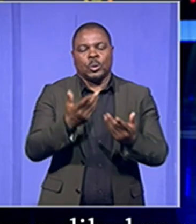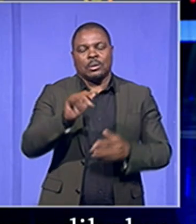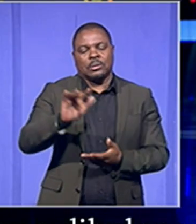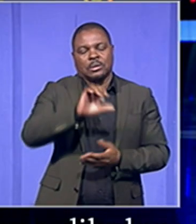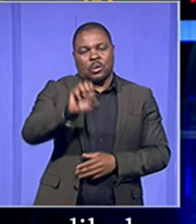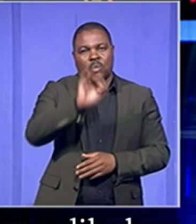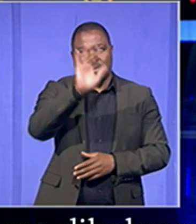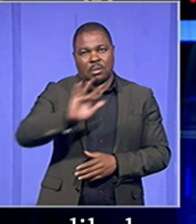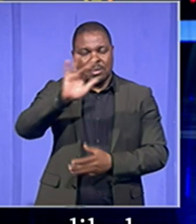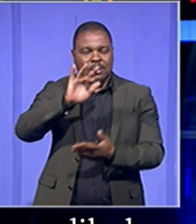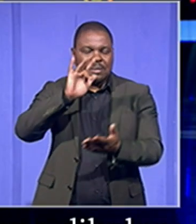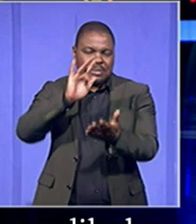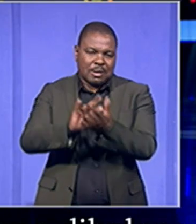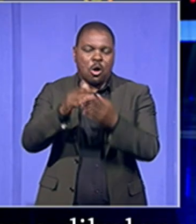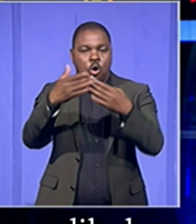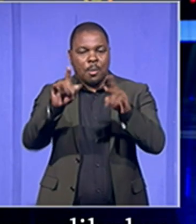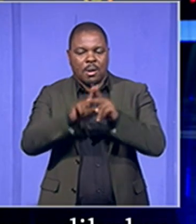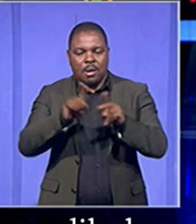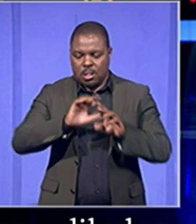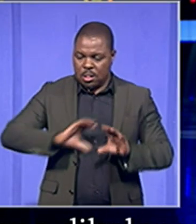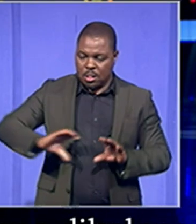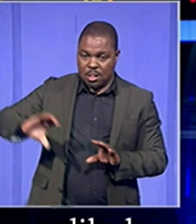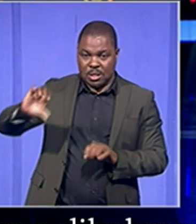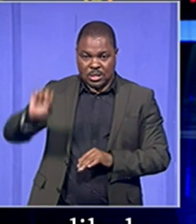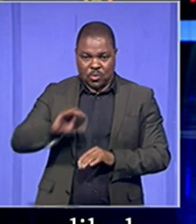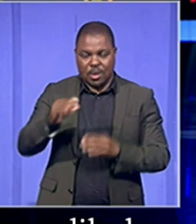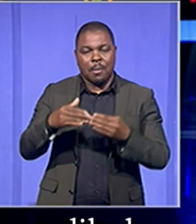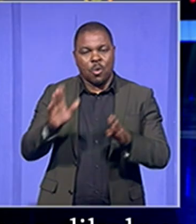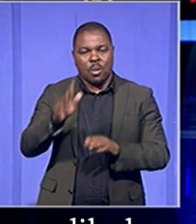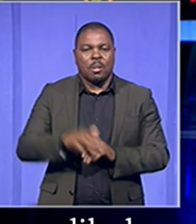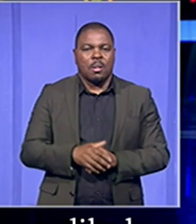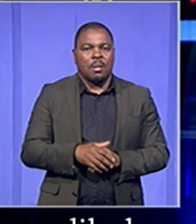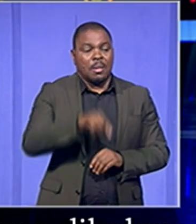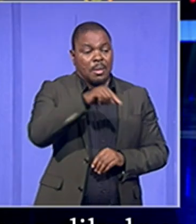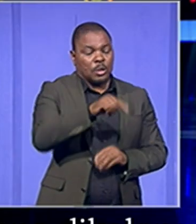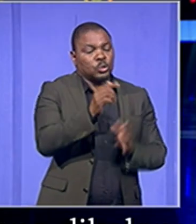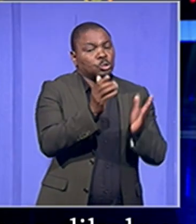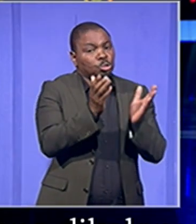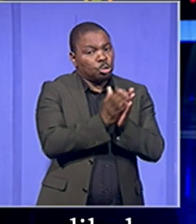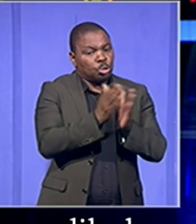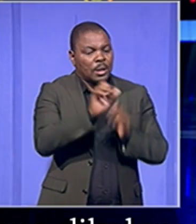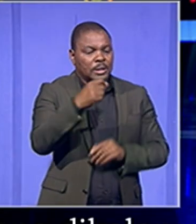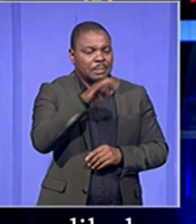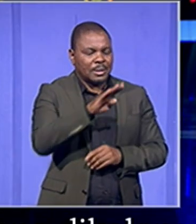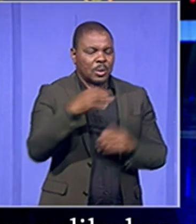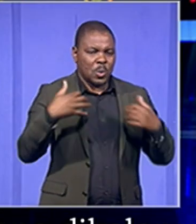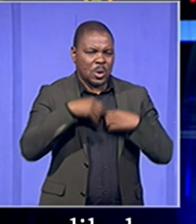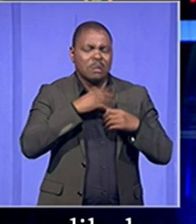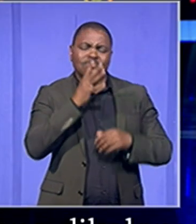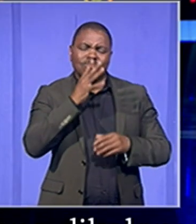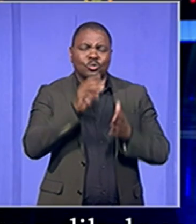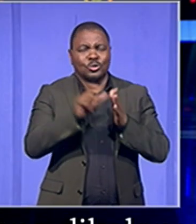le tse haufi le mabopo di bulwa mme lekgotla la taolo ya dikolo le bontshitse ngongoreho ka tshubuhlellano dikolong.